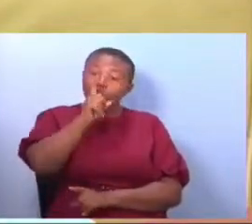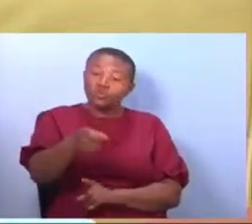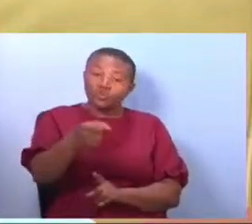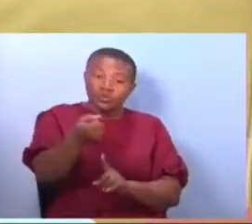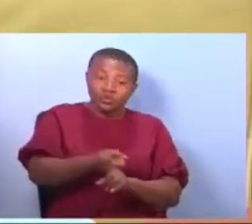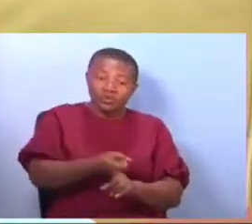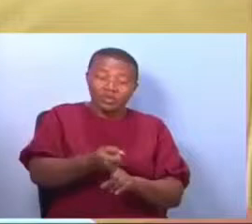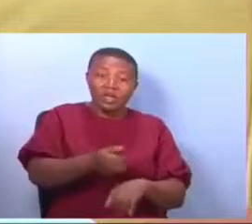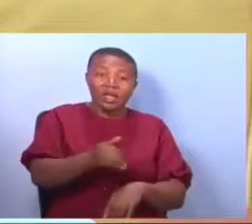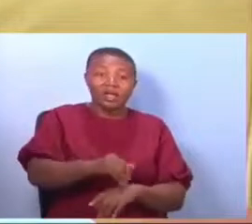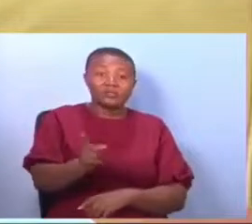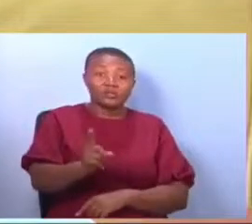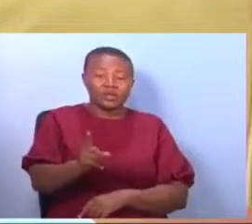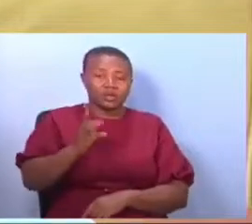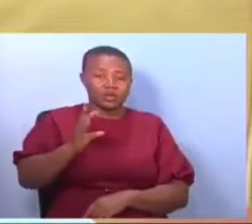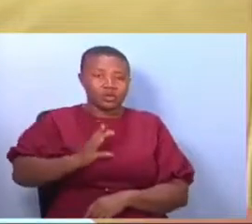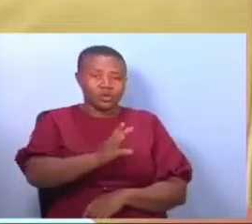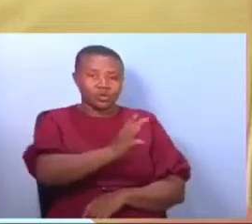level.